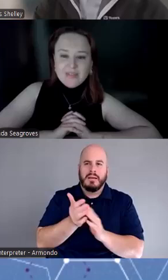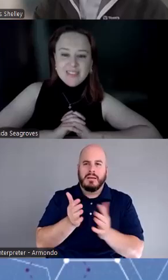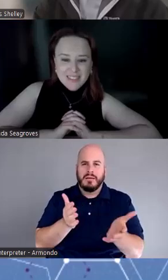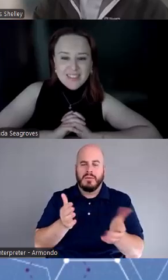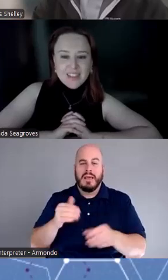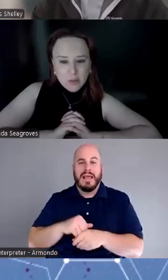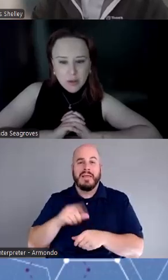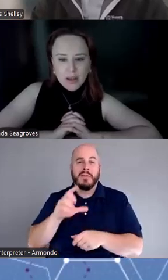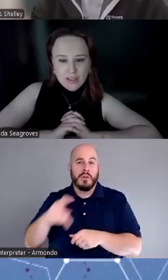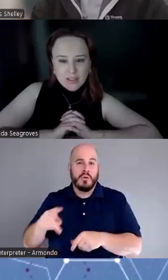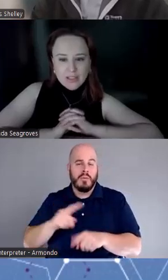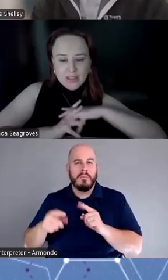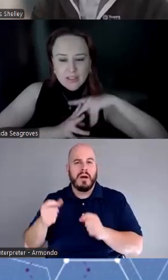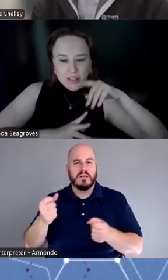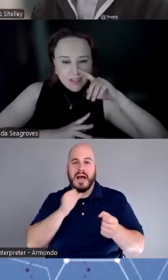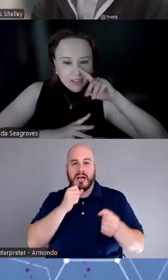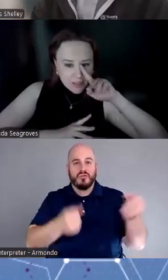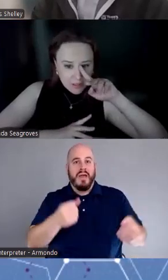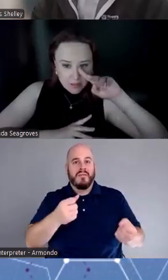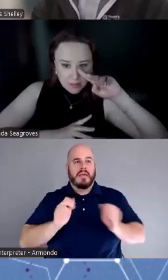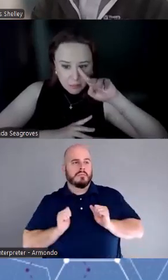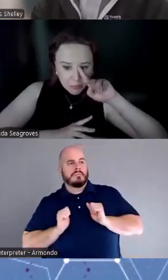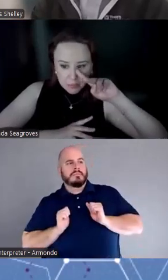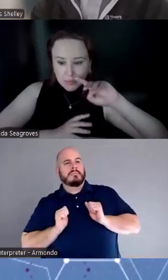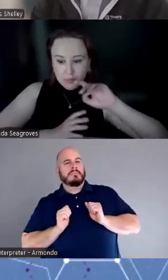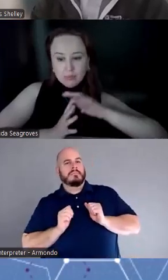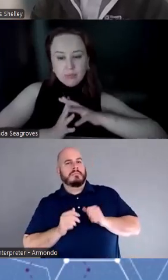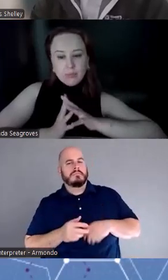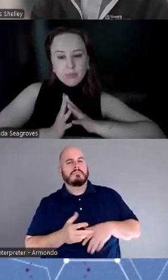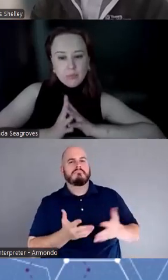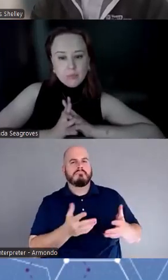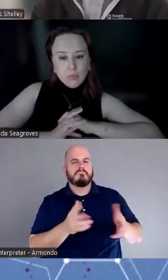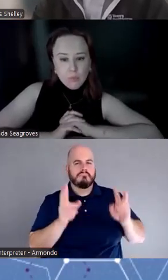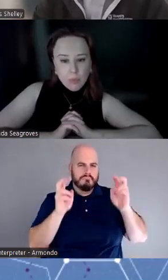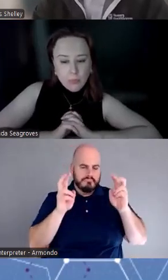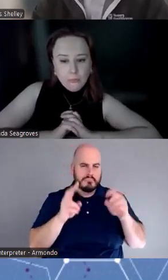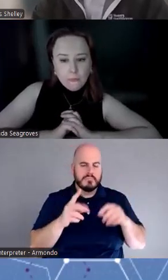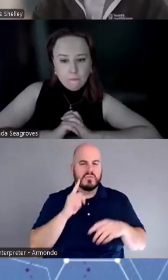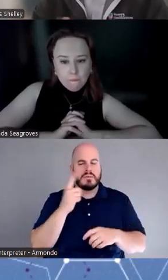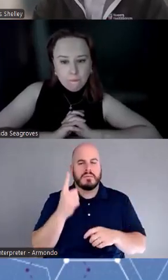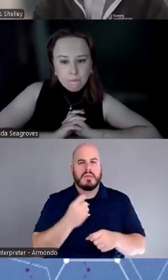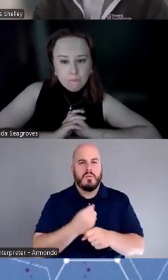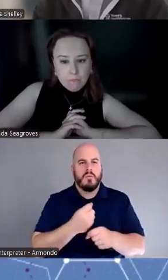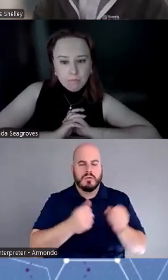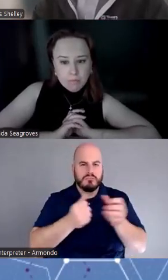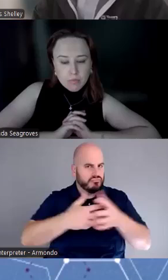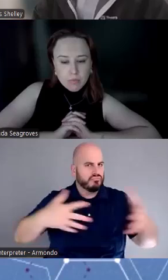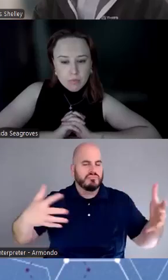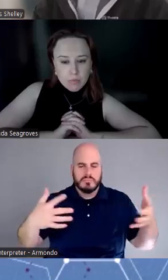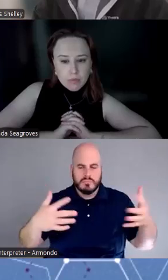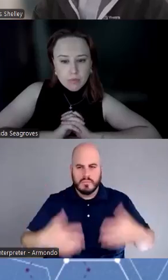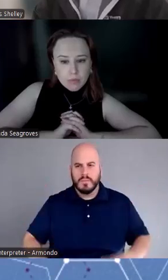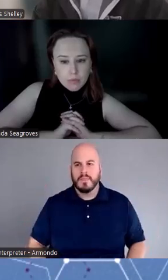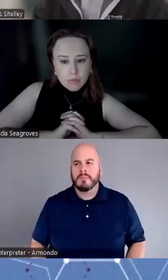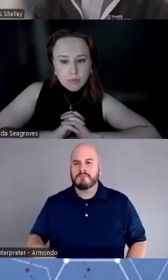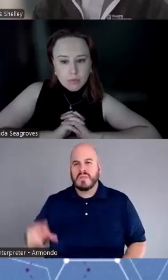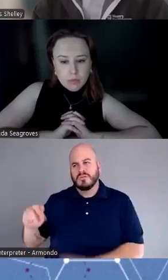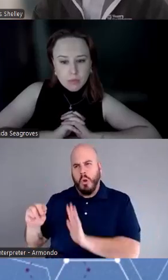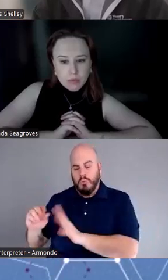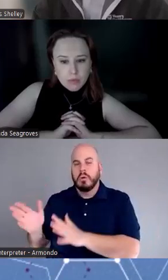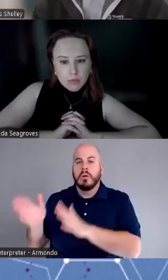as possible, just to be able to, create something that works at scale. But the yes part